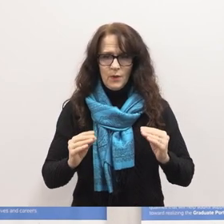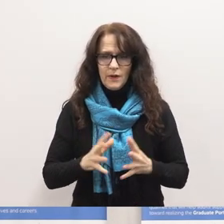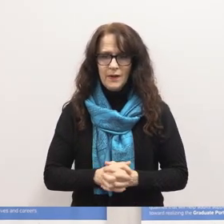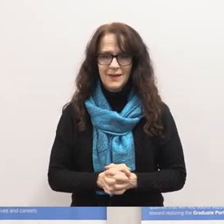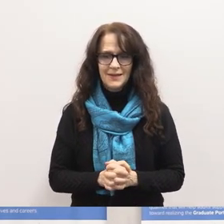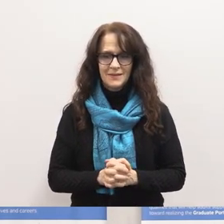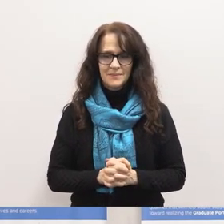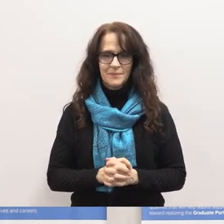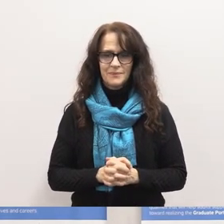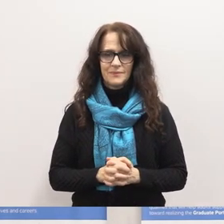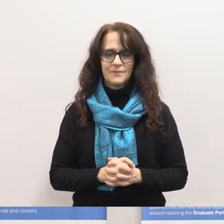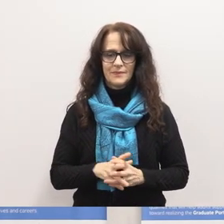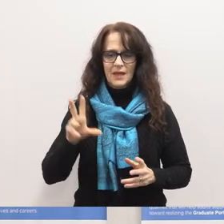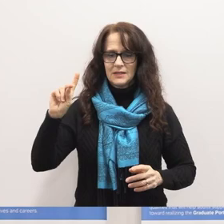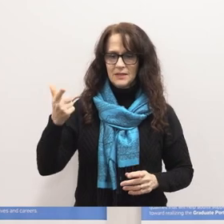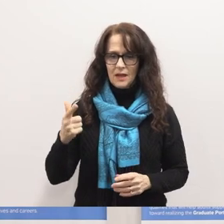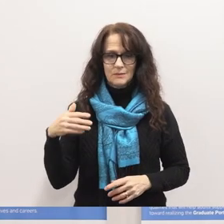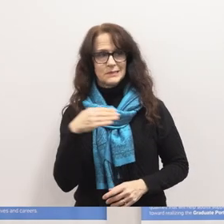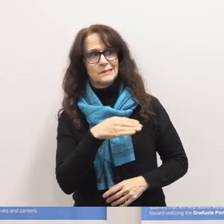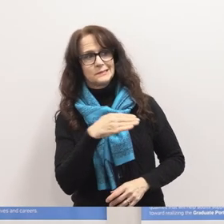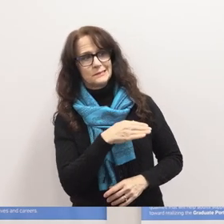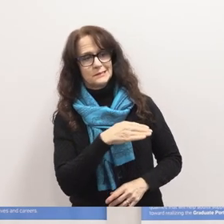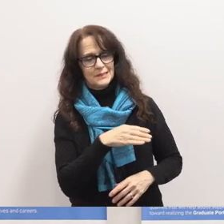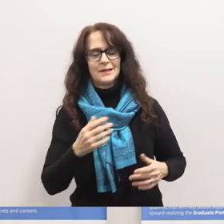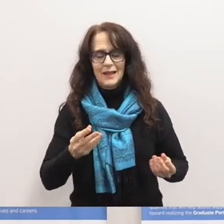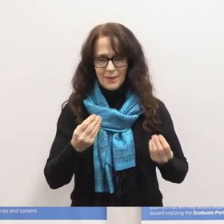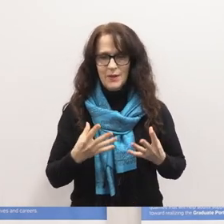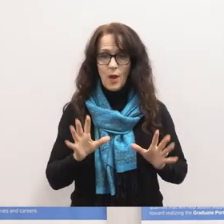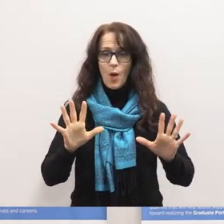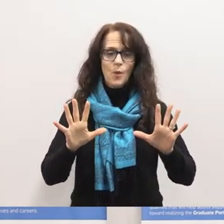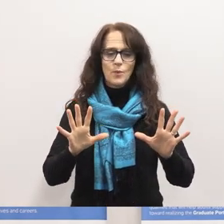Doug was giving me the cue. I'd like to